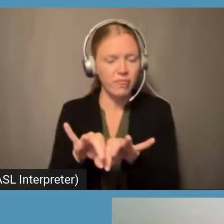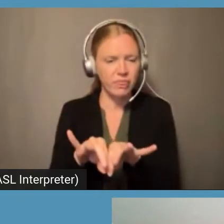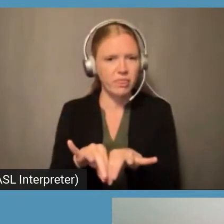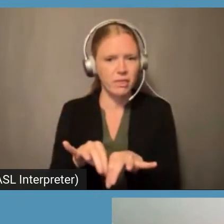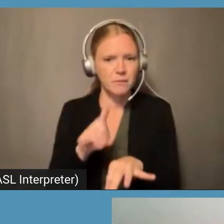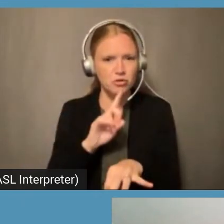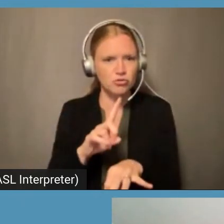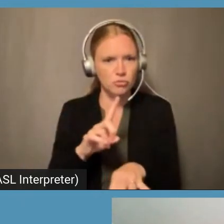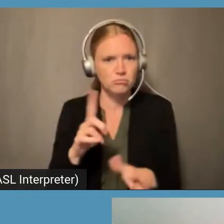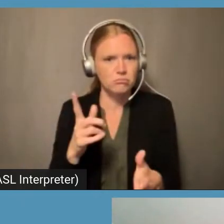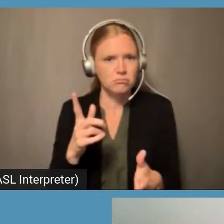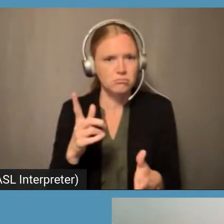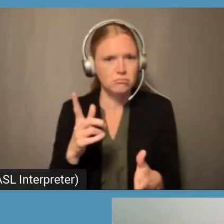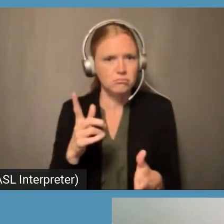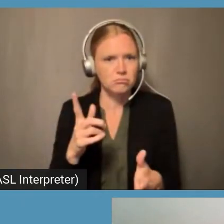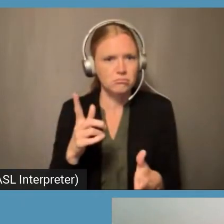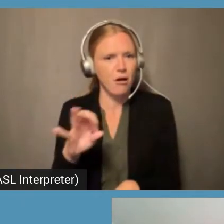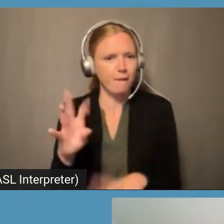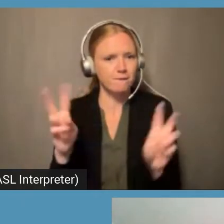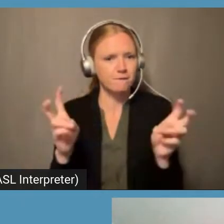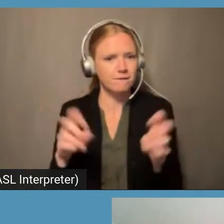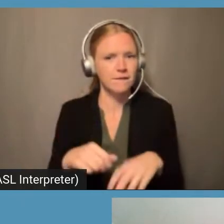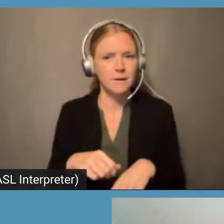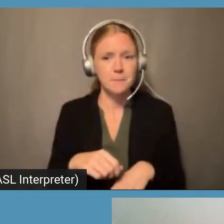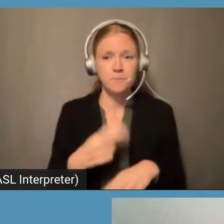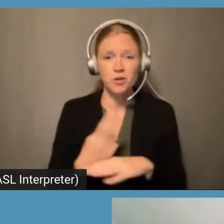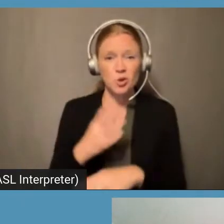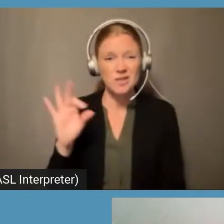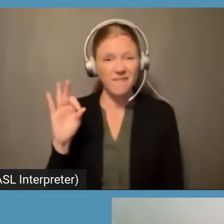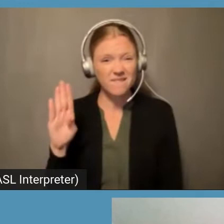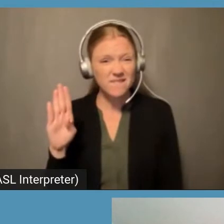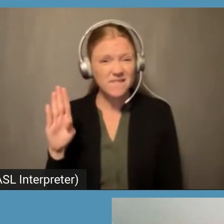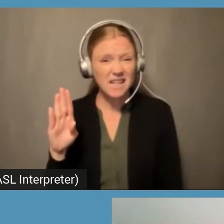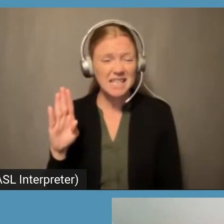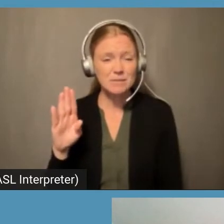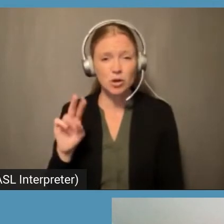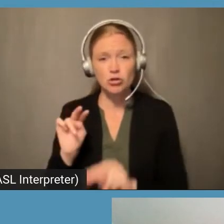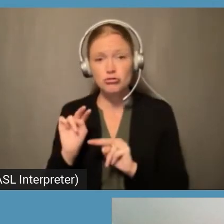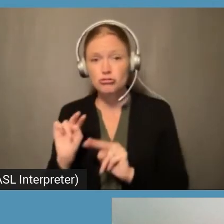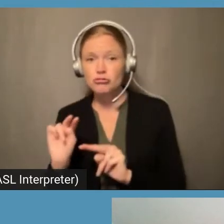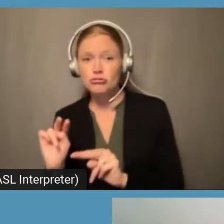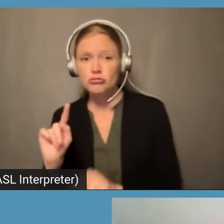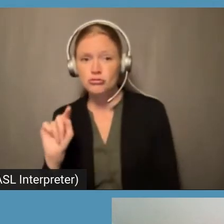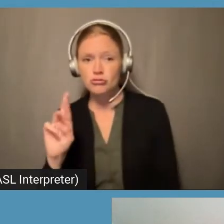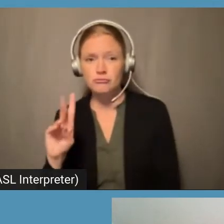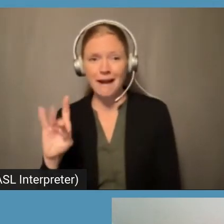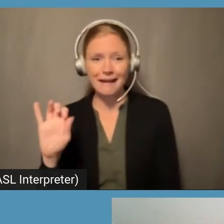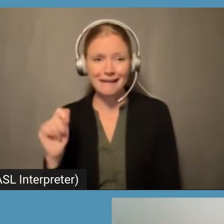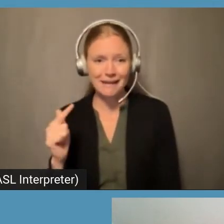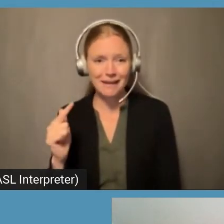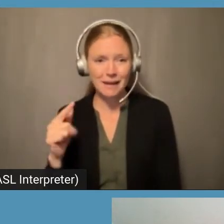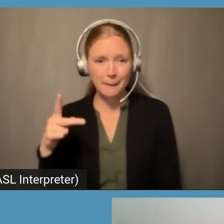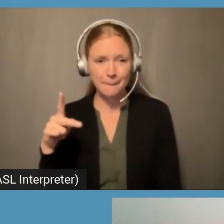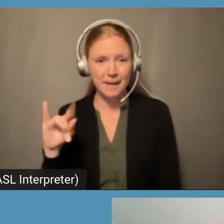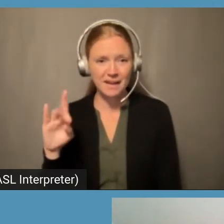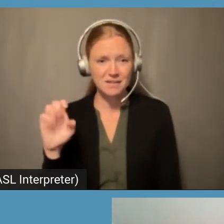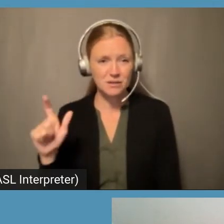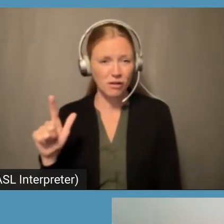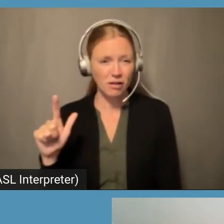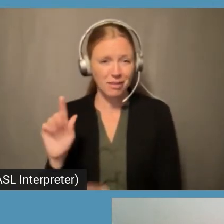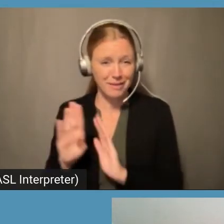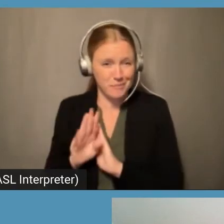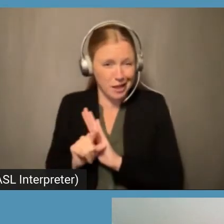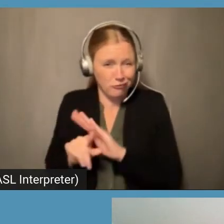that's using a Facebook tracking pixel in the background, or using a